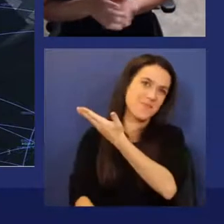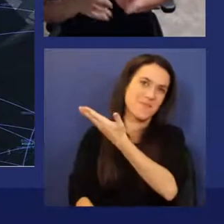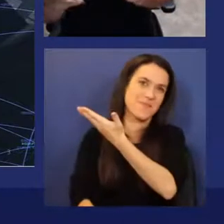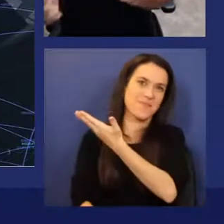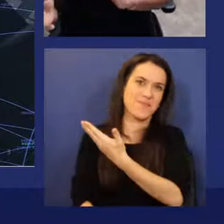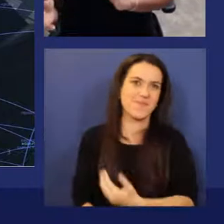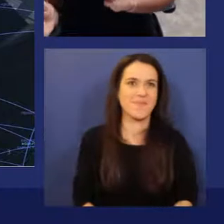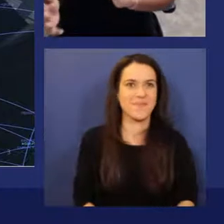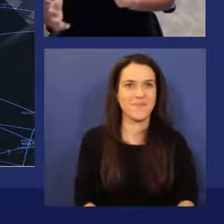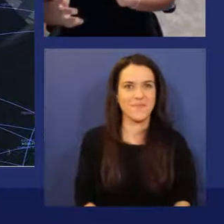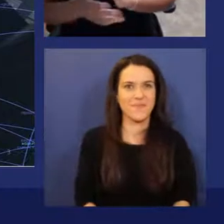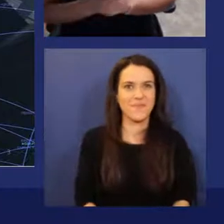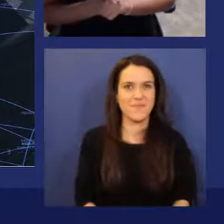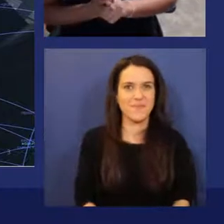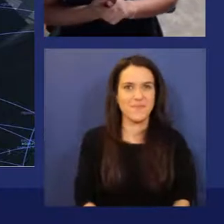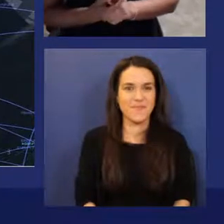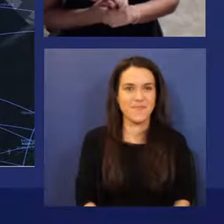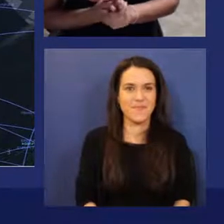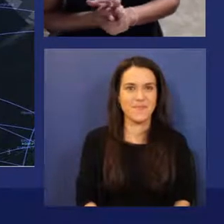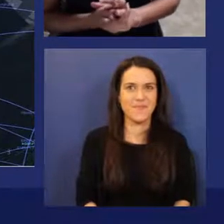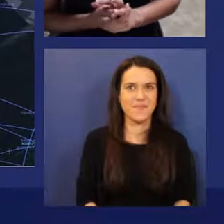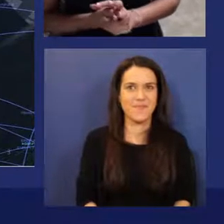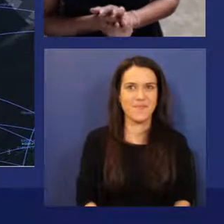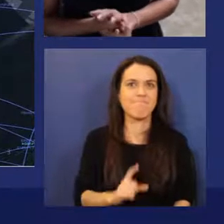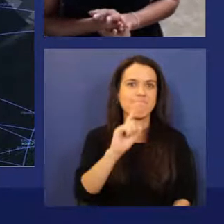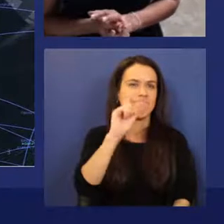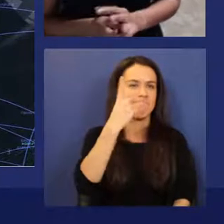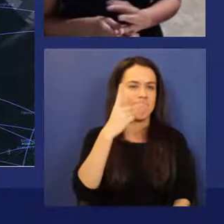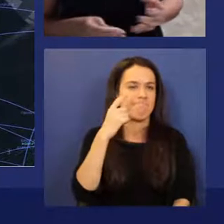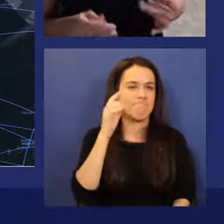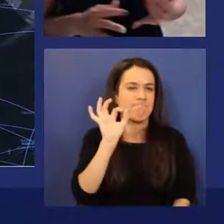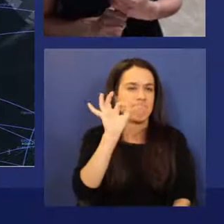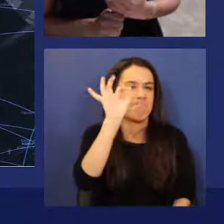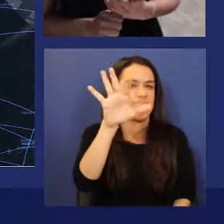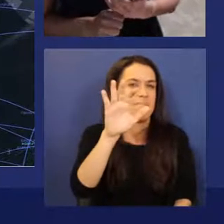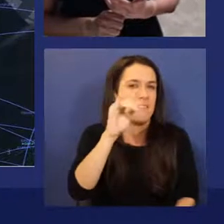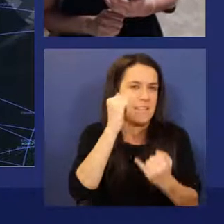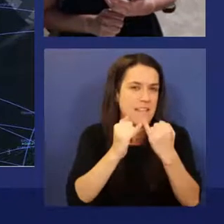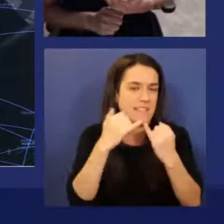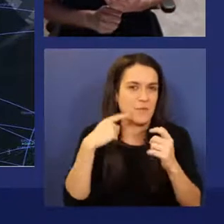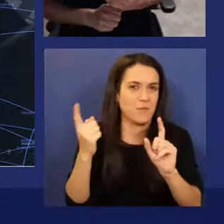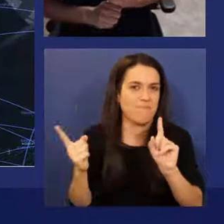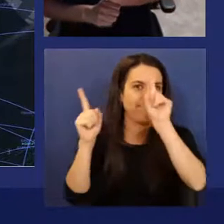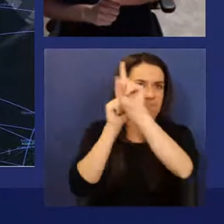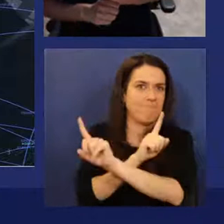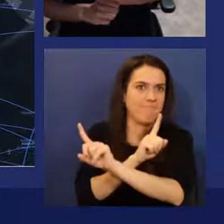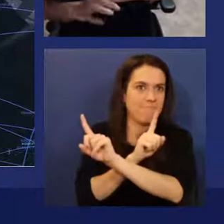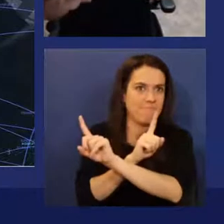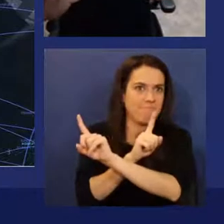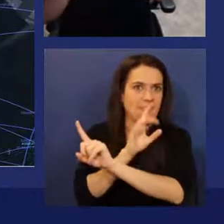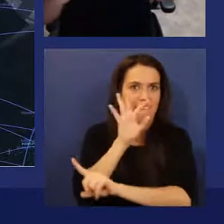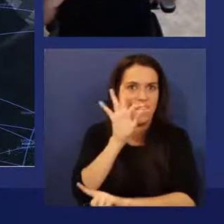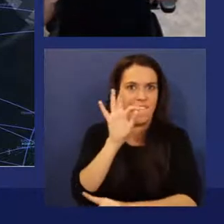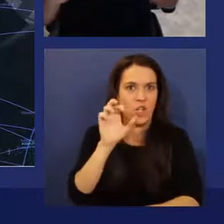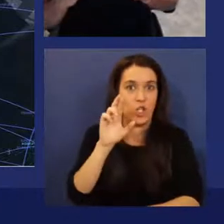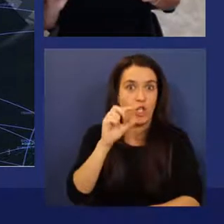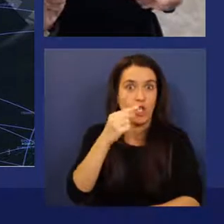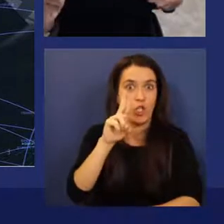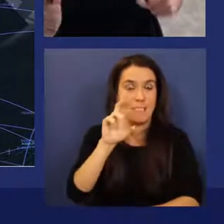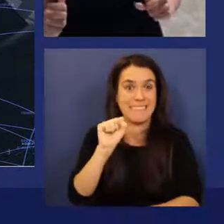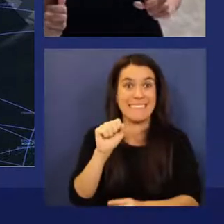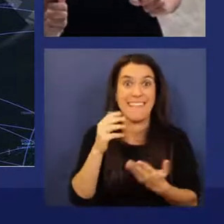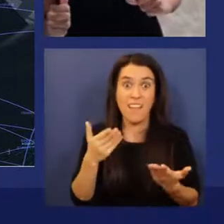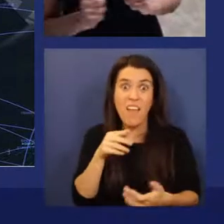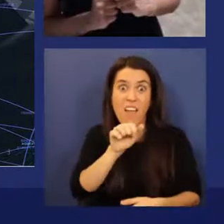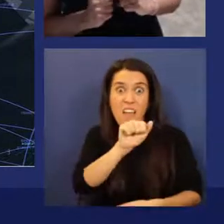one thought before I transition to Fergus. AI is going to impact your business, and that is